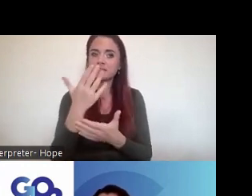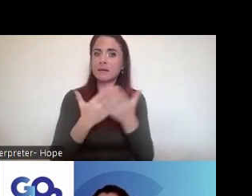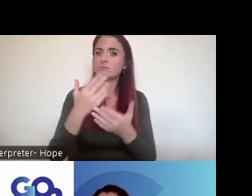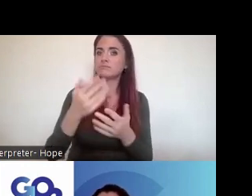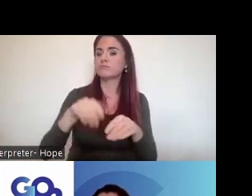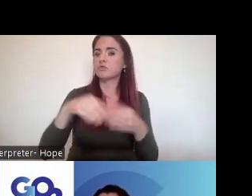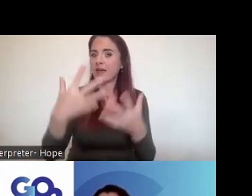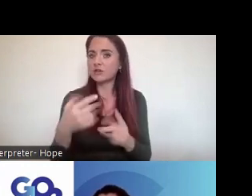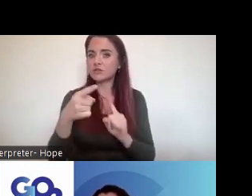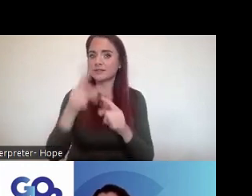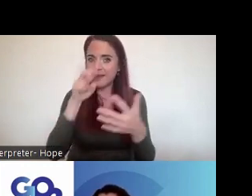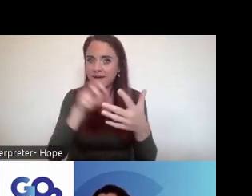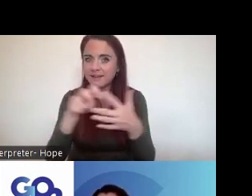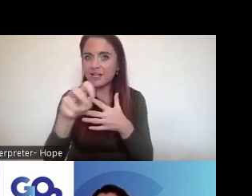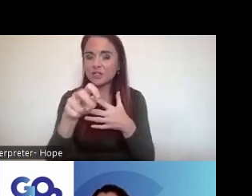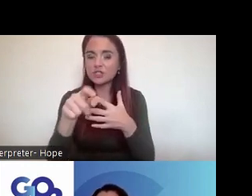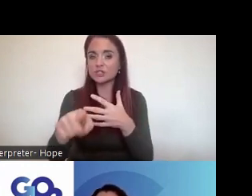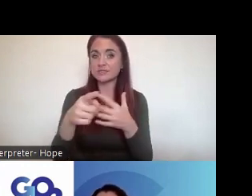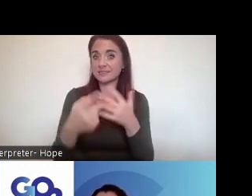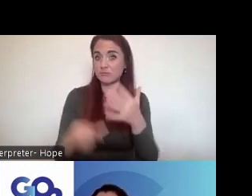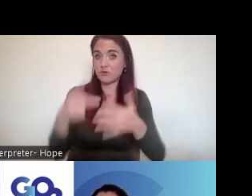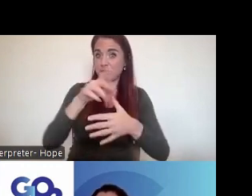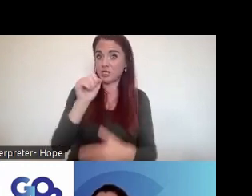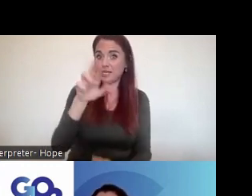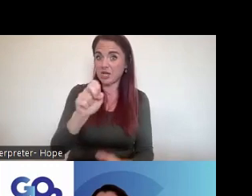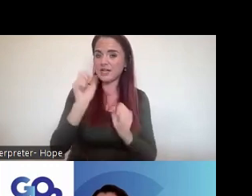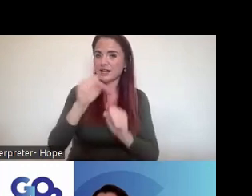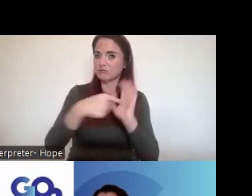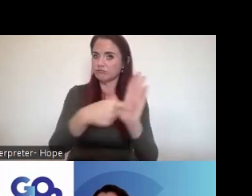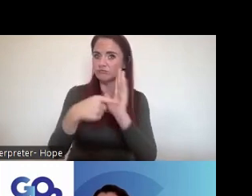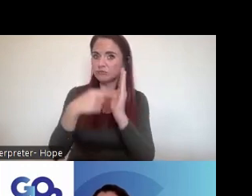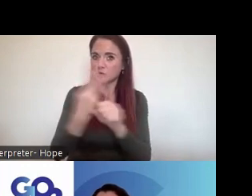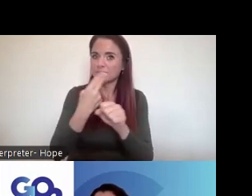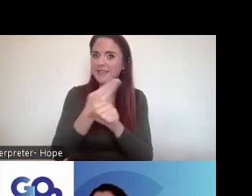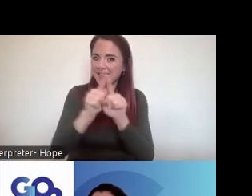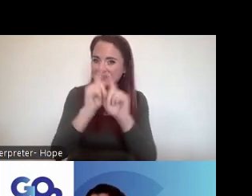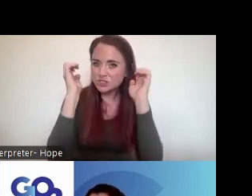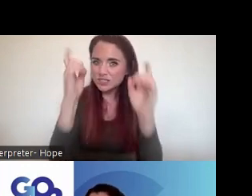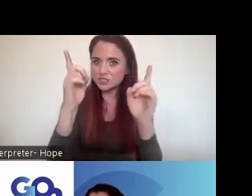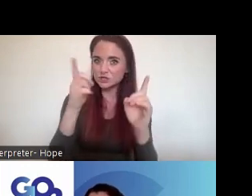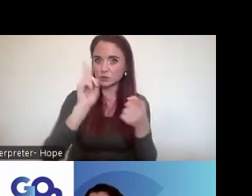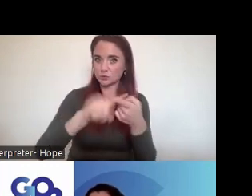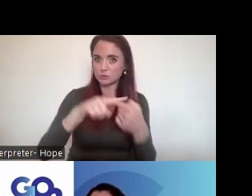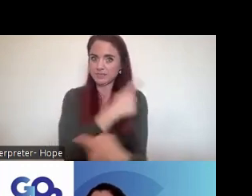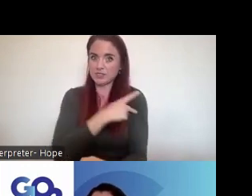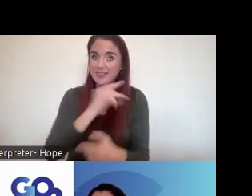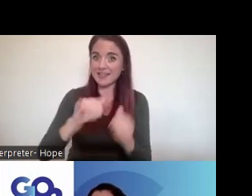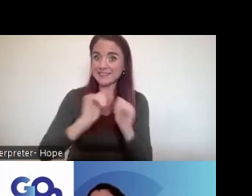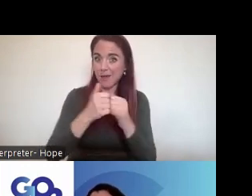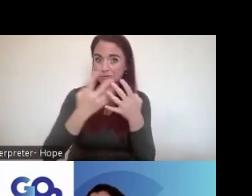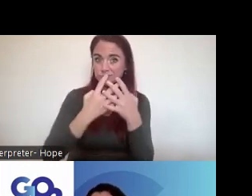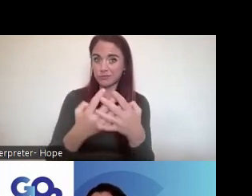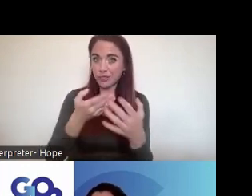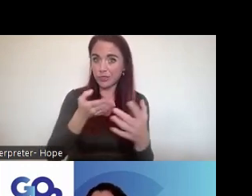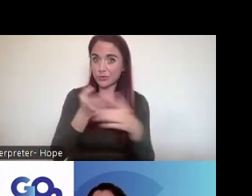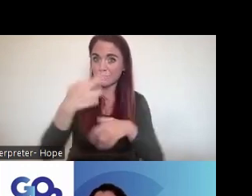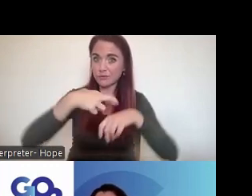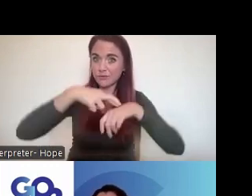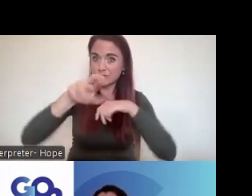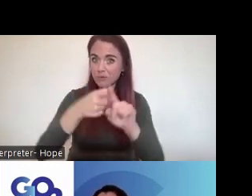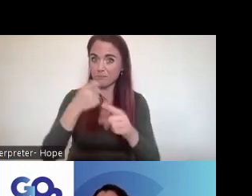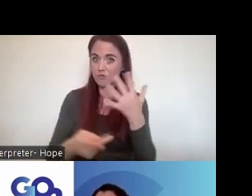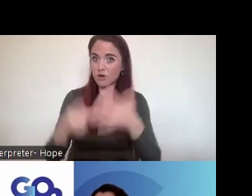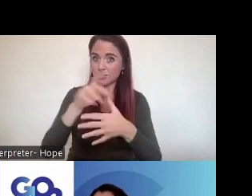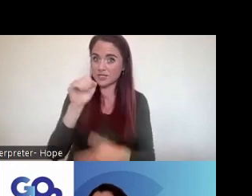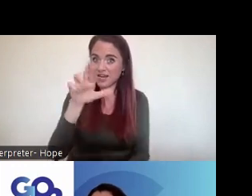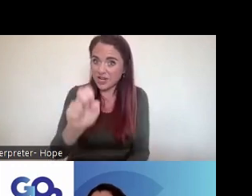and navigators in the primary care setting, because that's how patients are getting screened, through referrals from primary care.